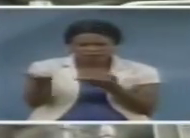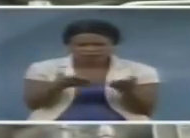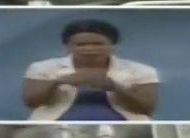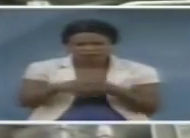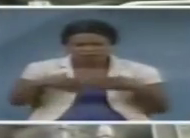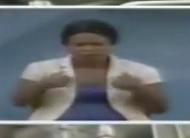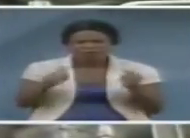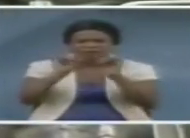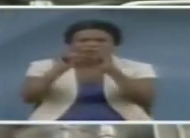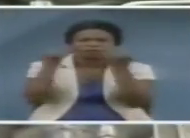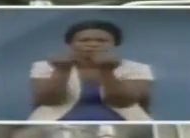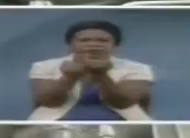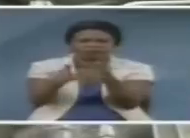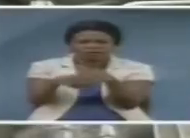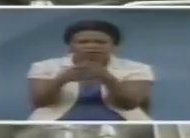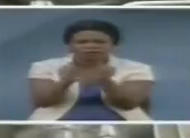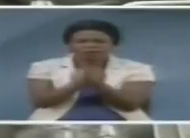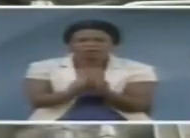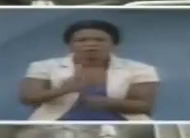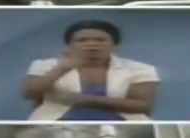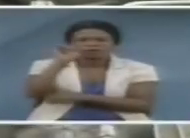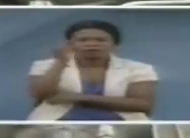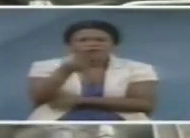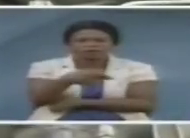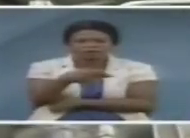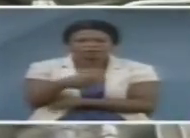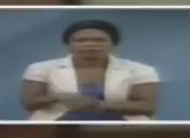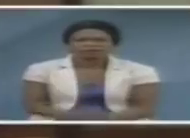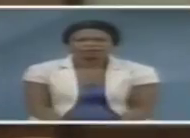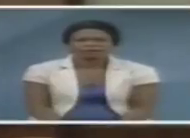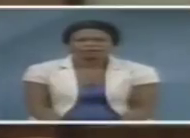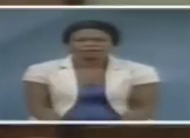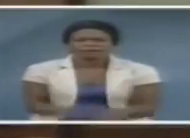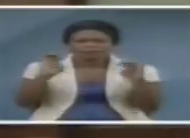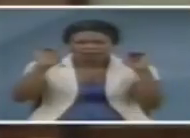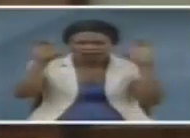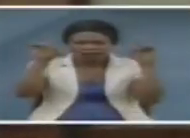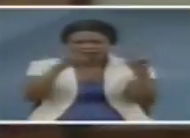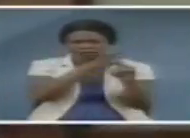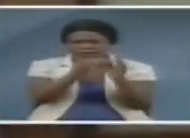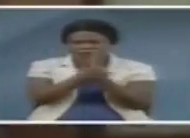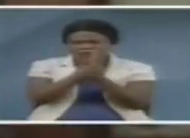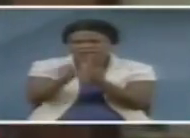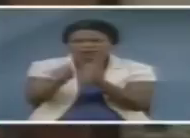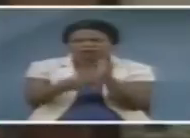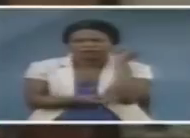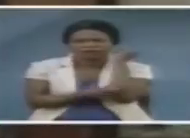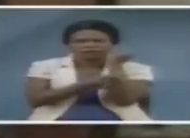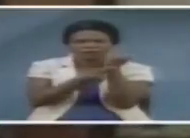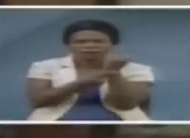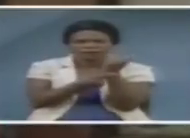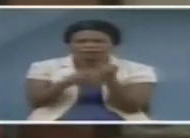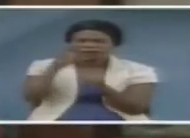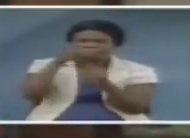introduce e-services in the health institution, starting with the university teaching hospital. Education